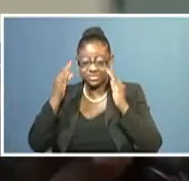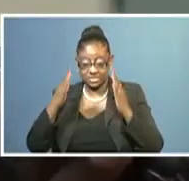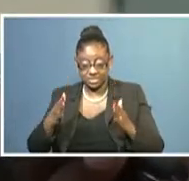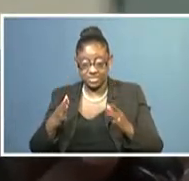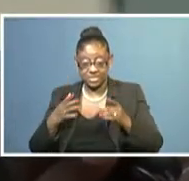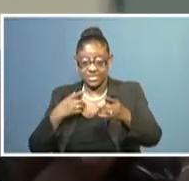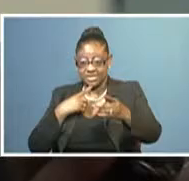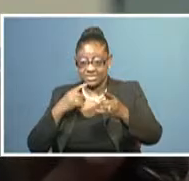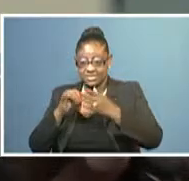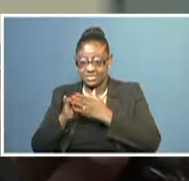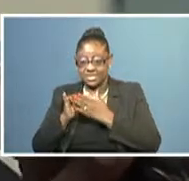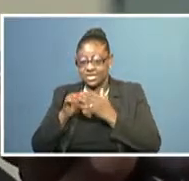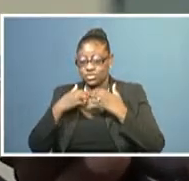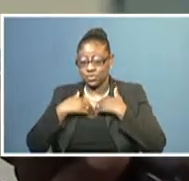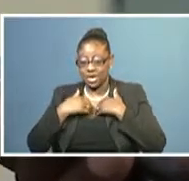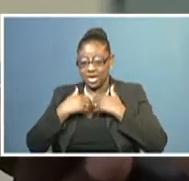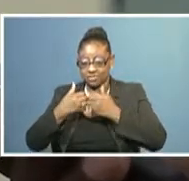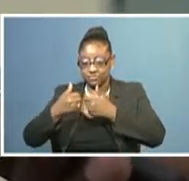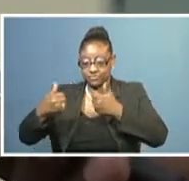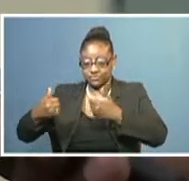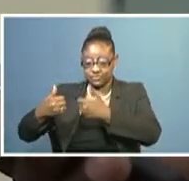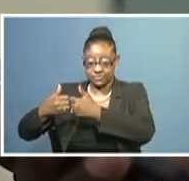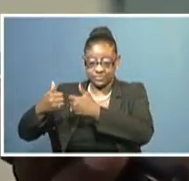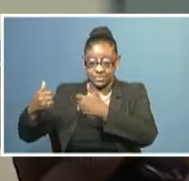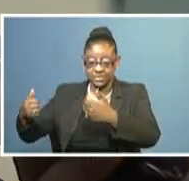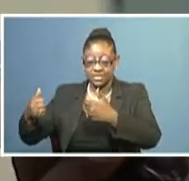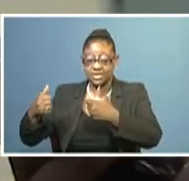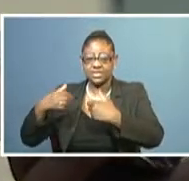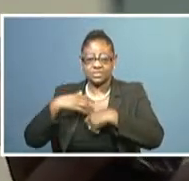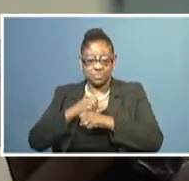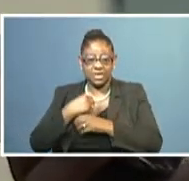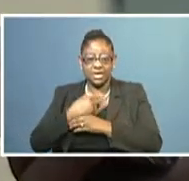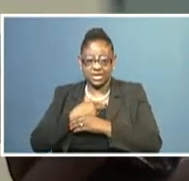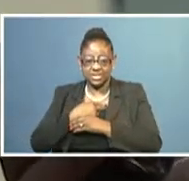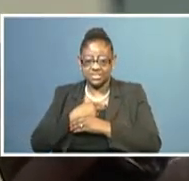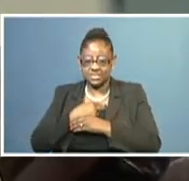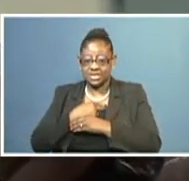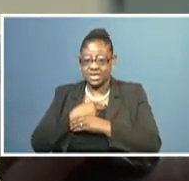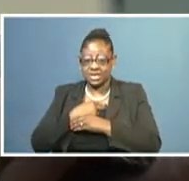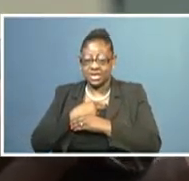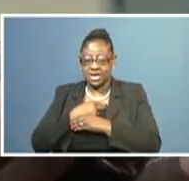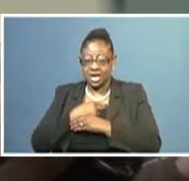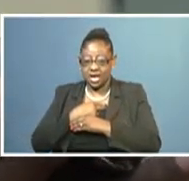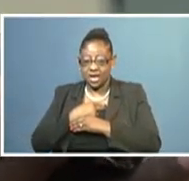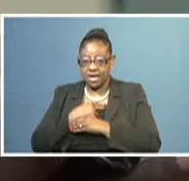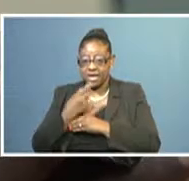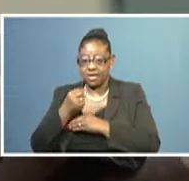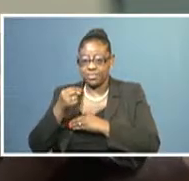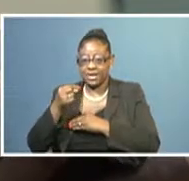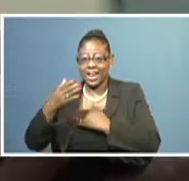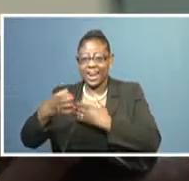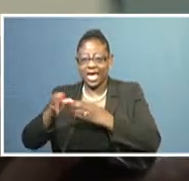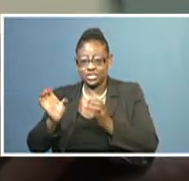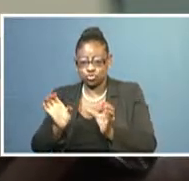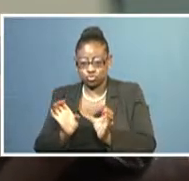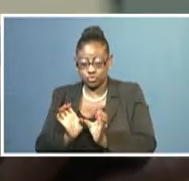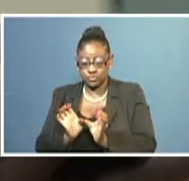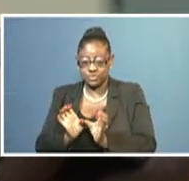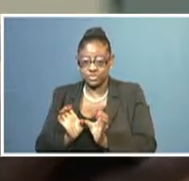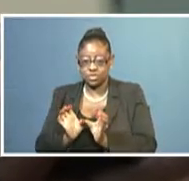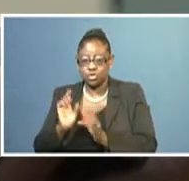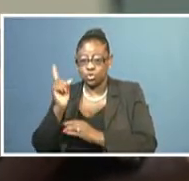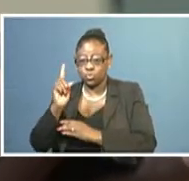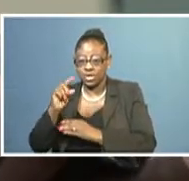social distancing requirements of COVID, as we know, has caused us to have classrooms that are 3 feet distance in terms of